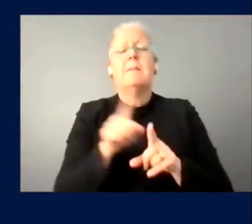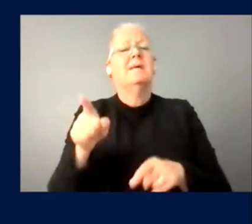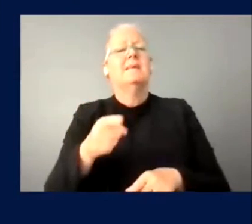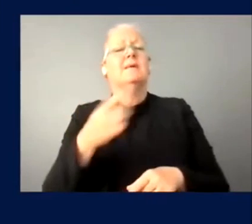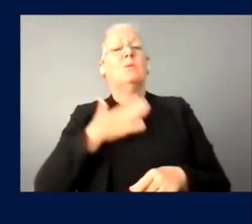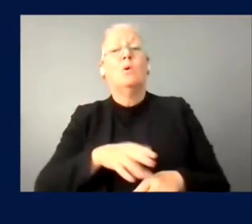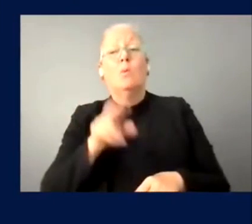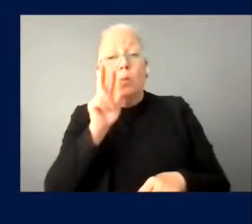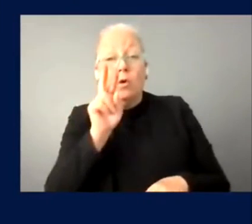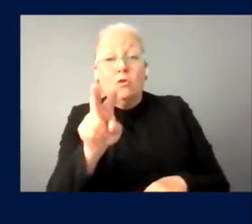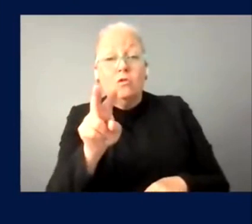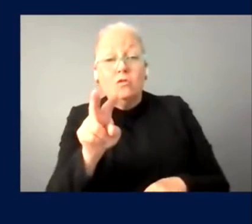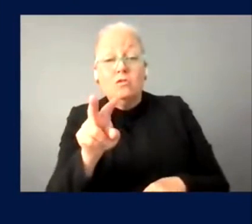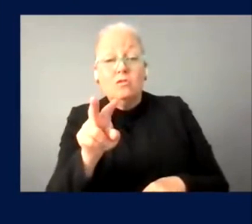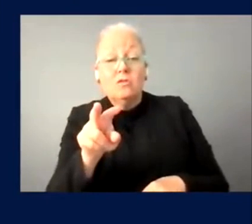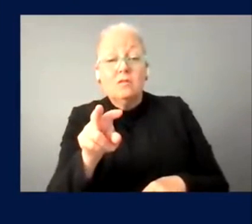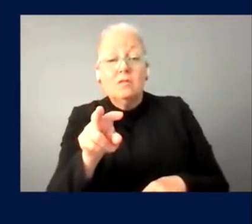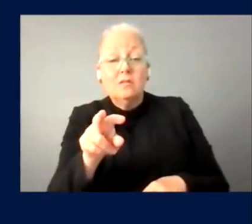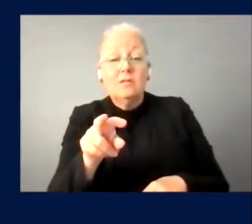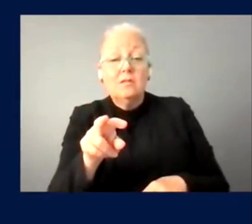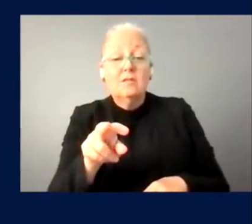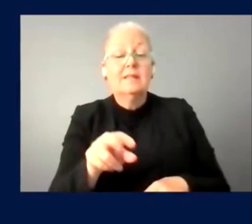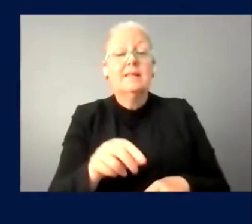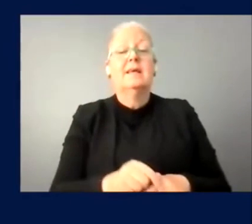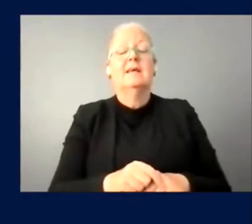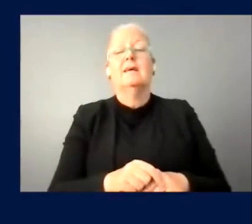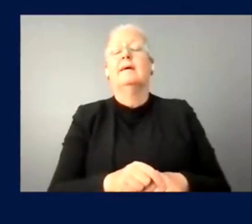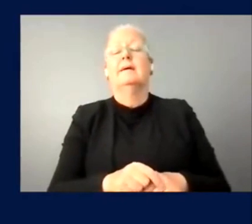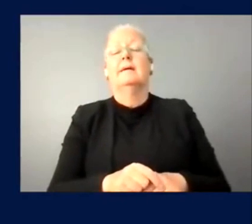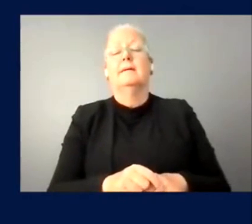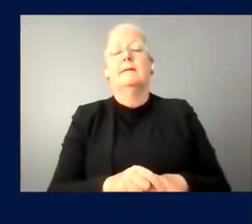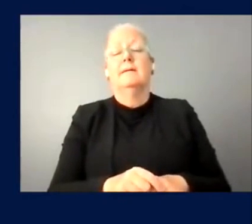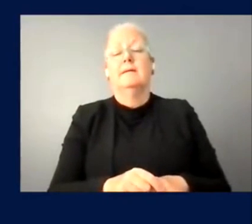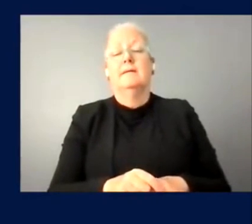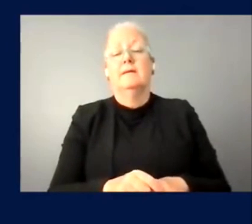without nearly breaking down because of the overstimulation.